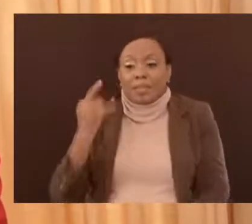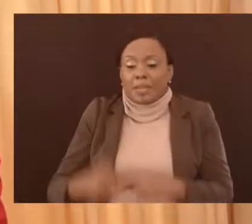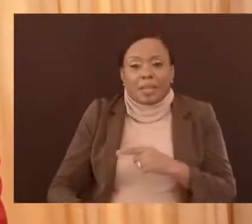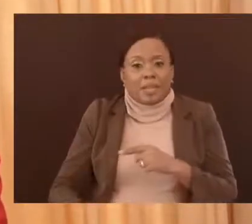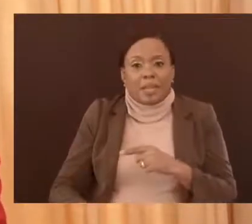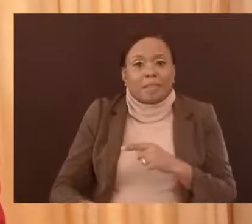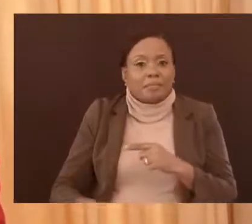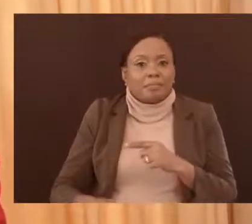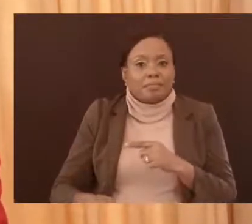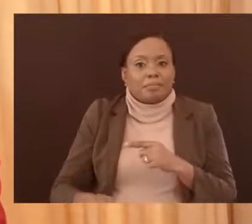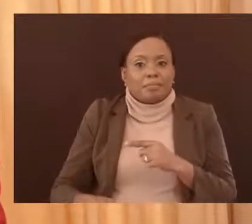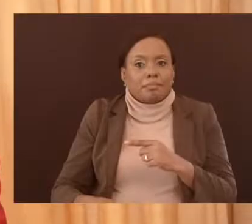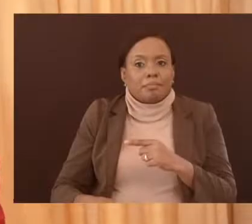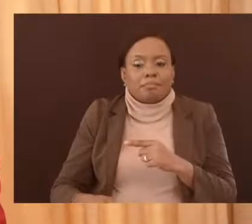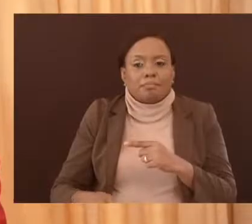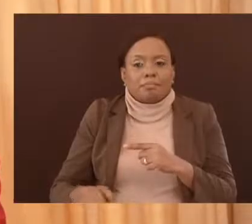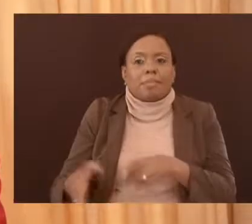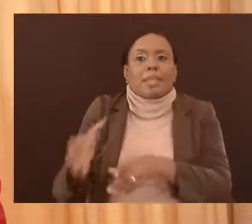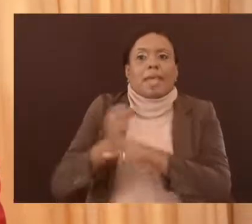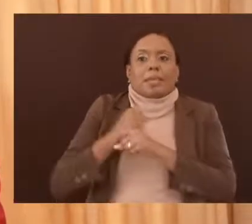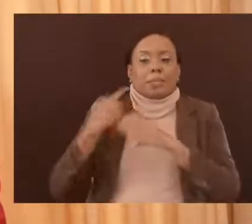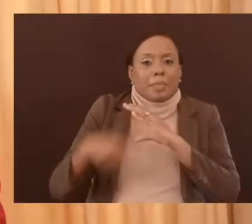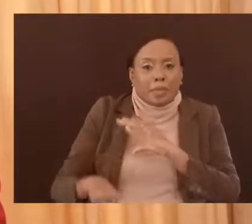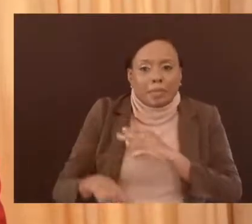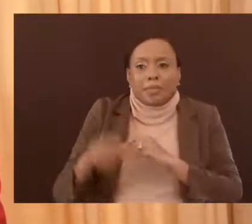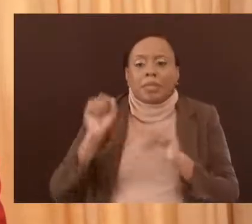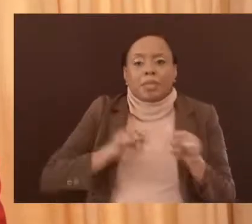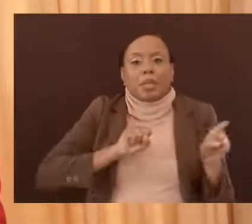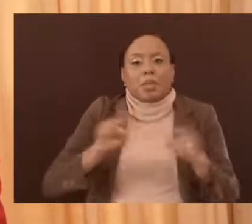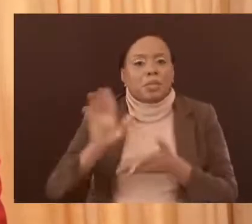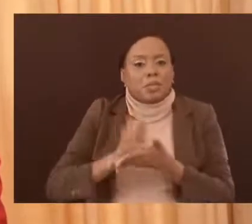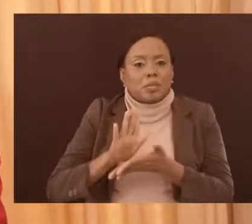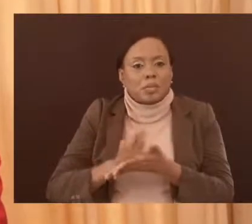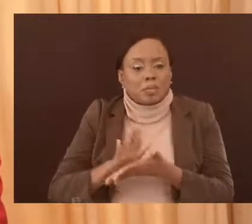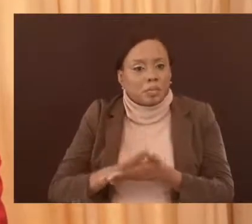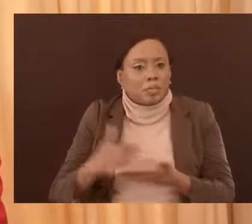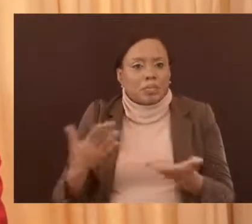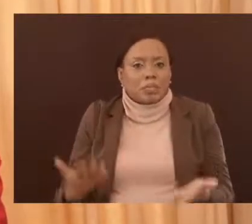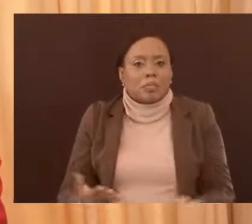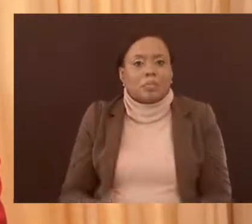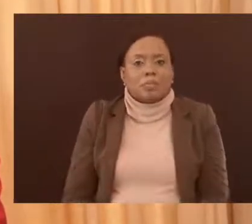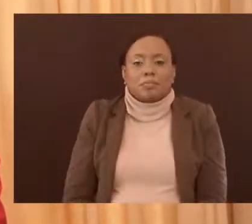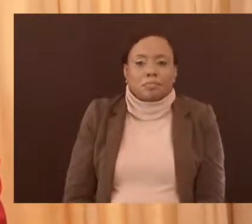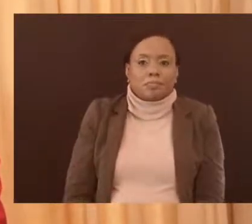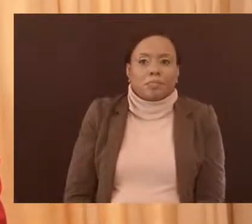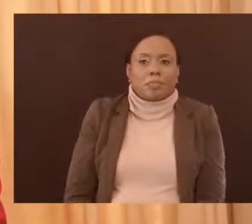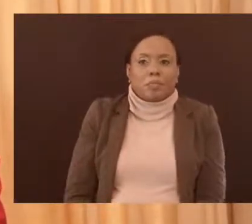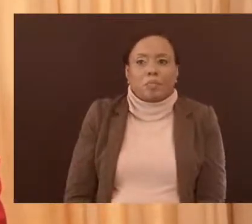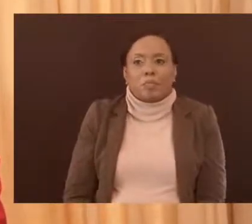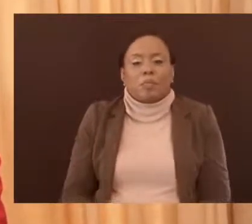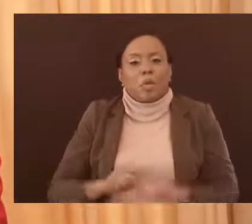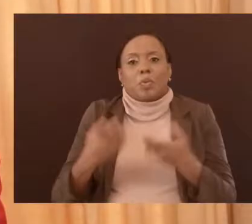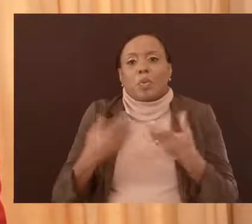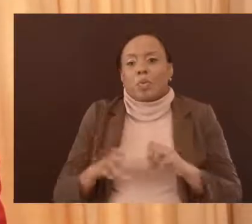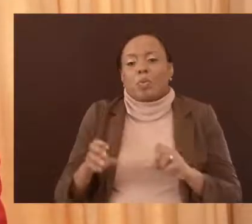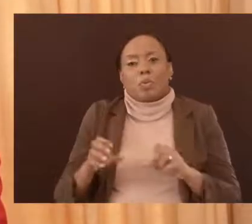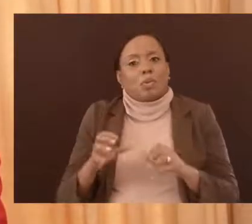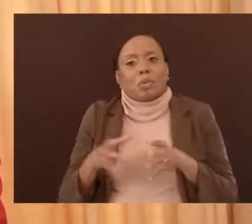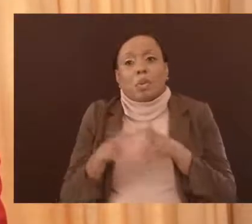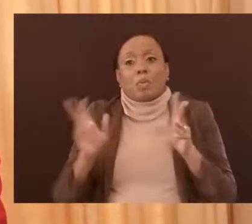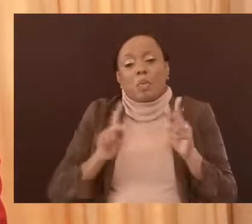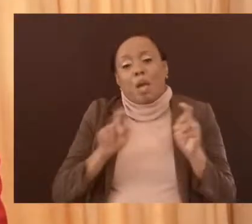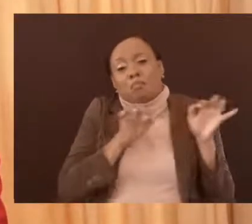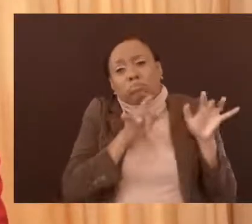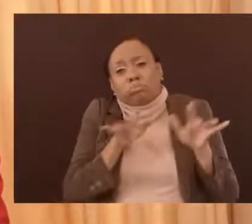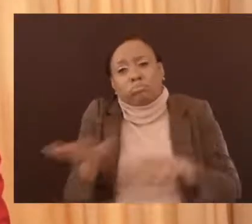to the schools. But we're just trying to cut down the number of persons attending at the various institutions today and over the course of